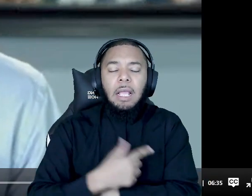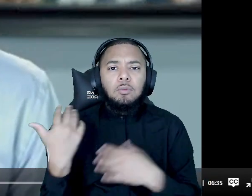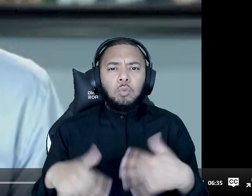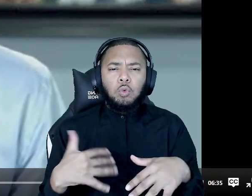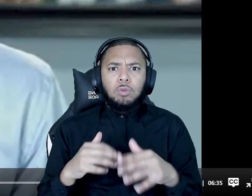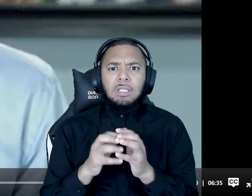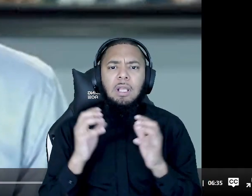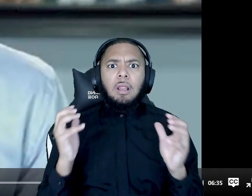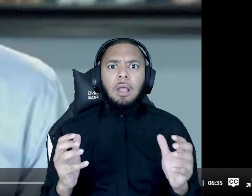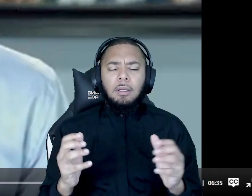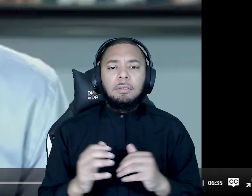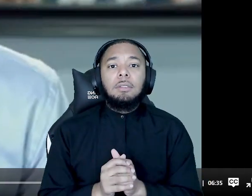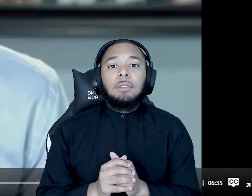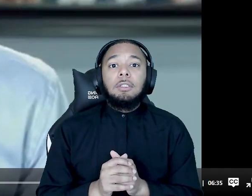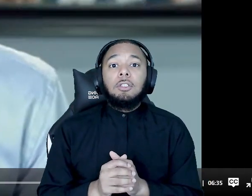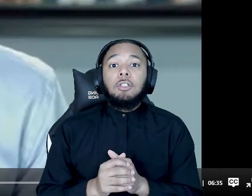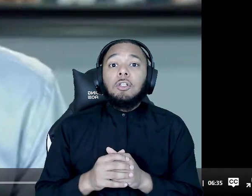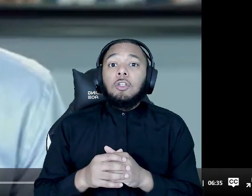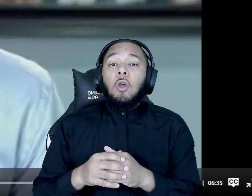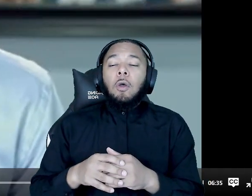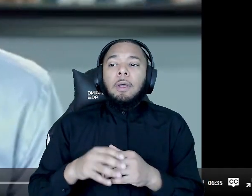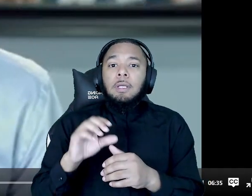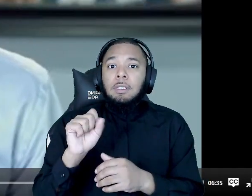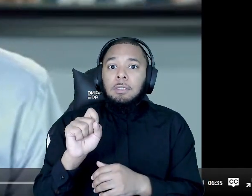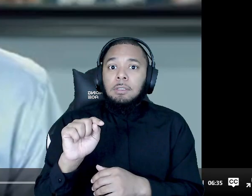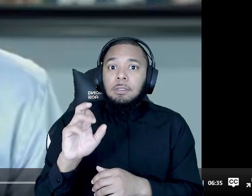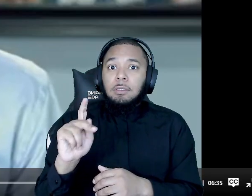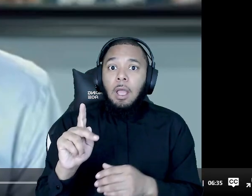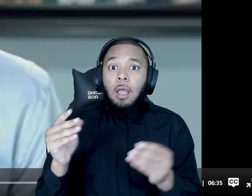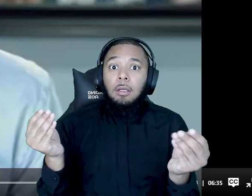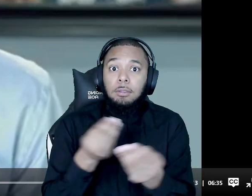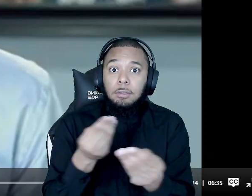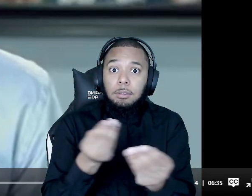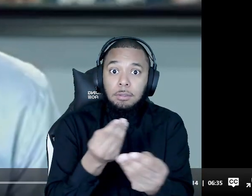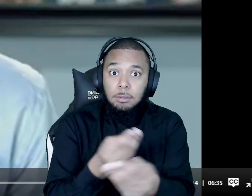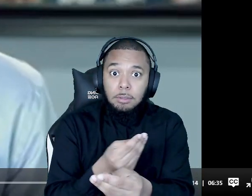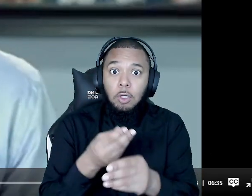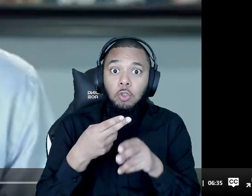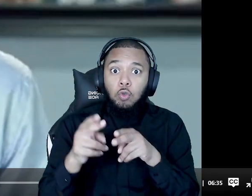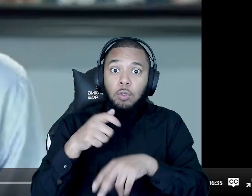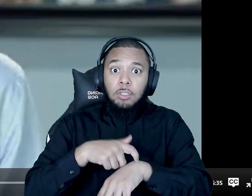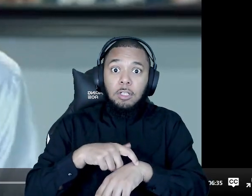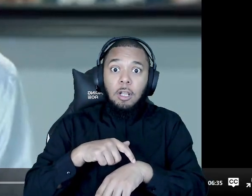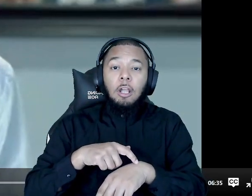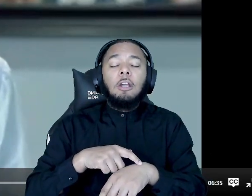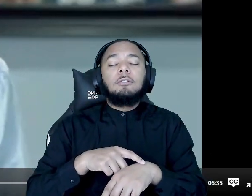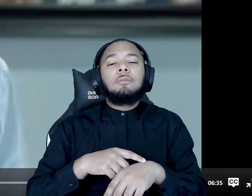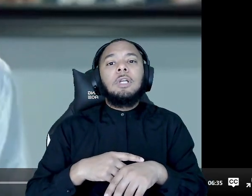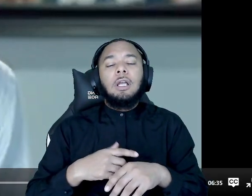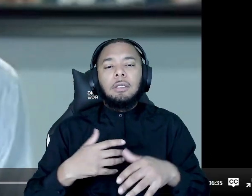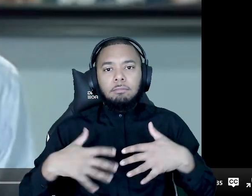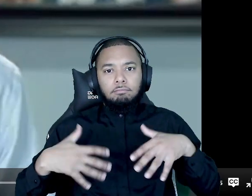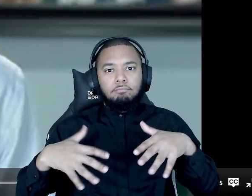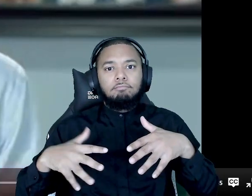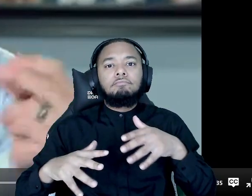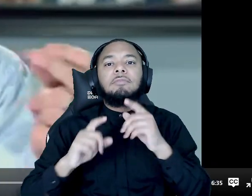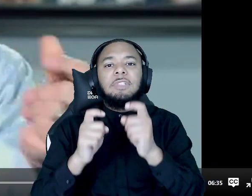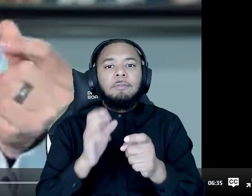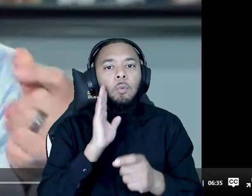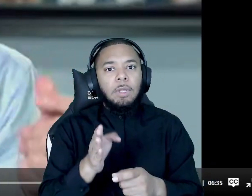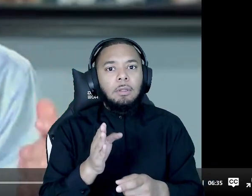stock in the short term will give you a lot of anxiety because that market perception can